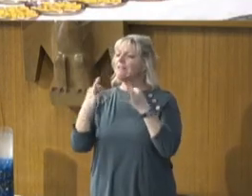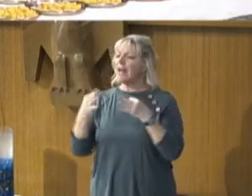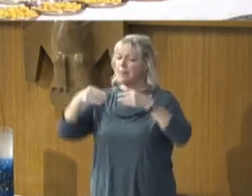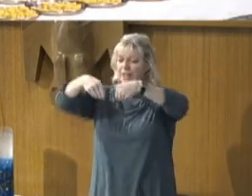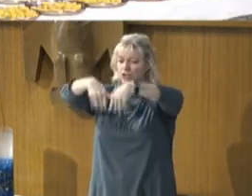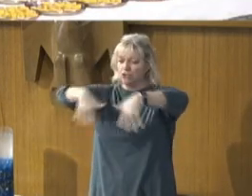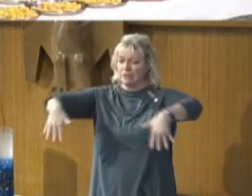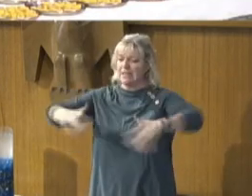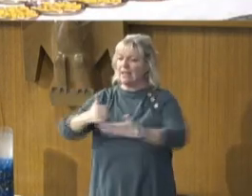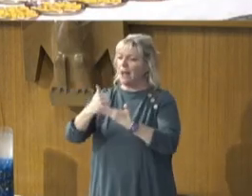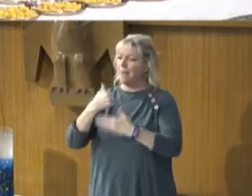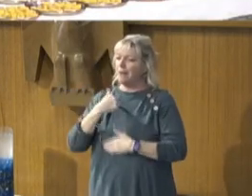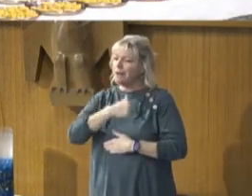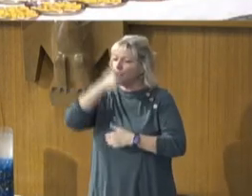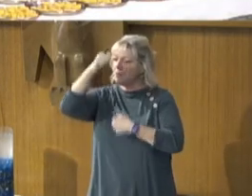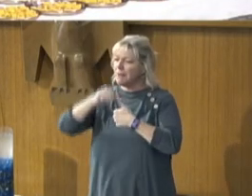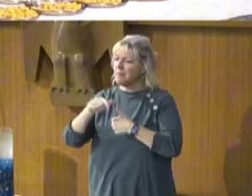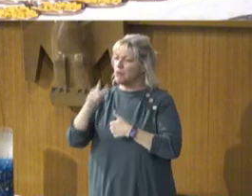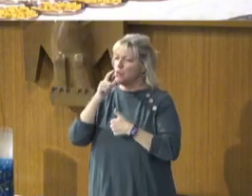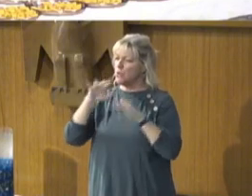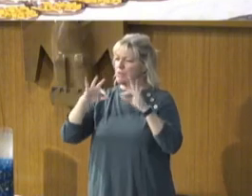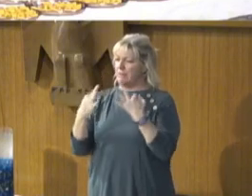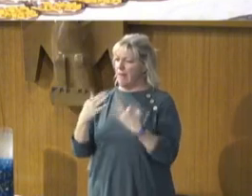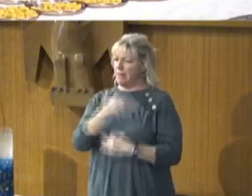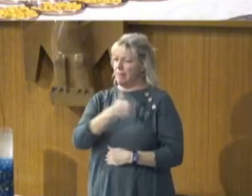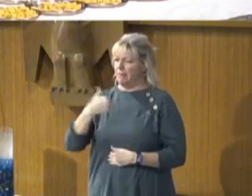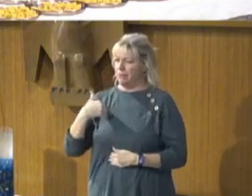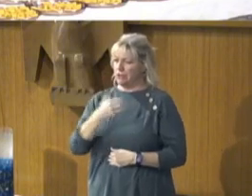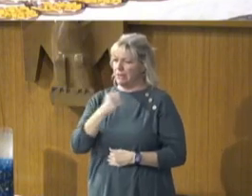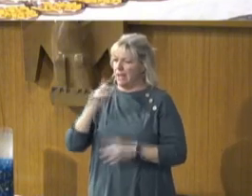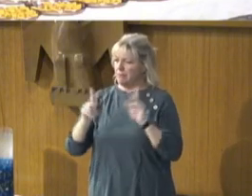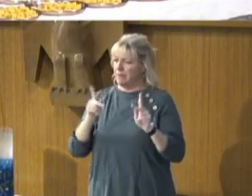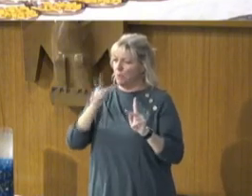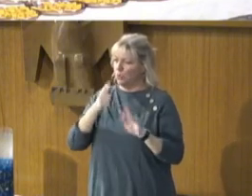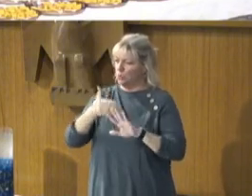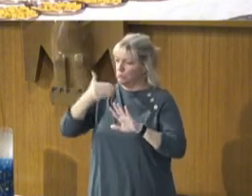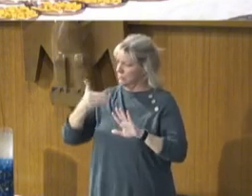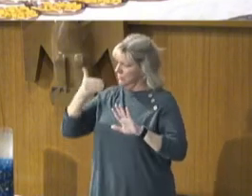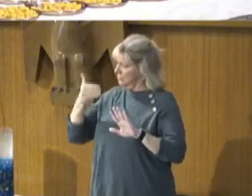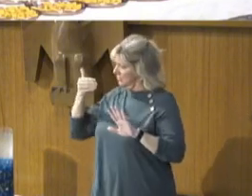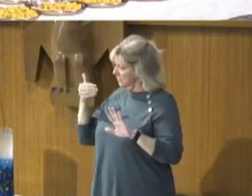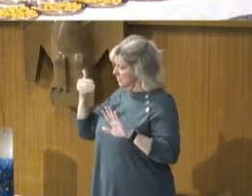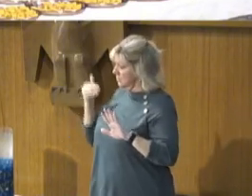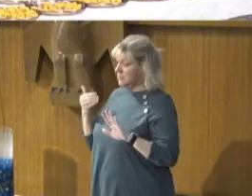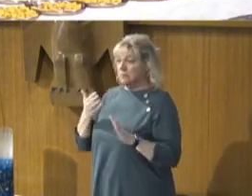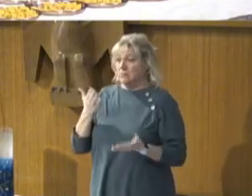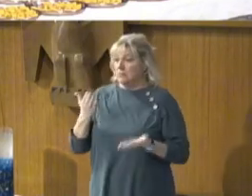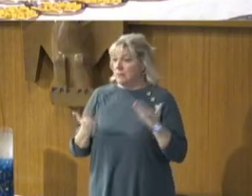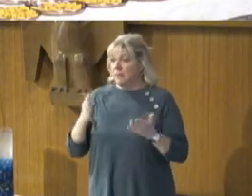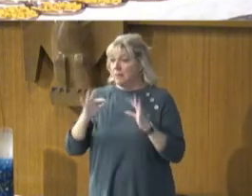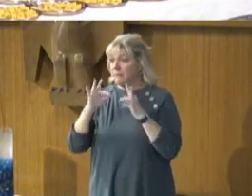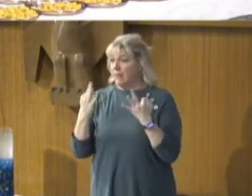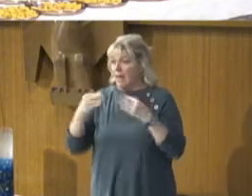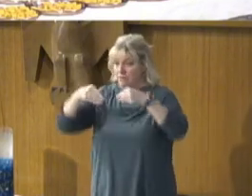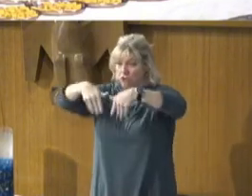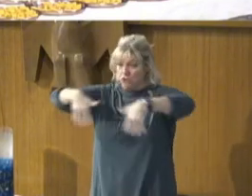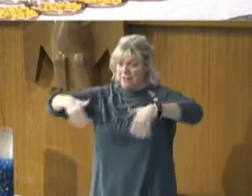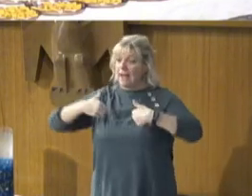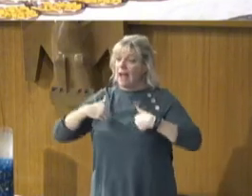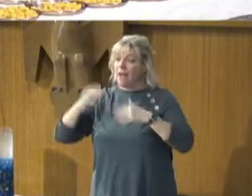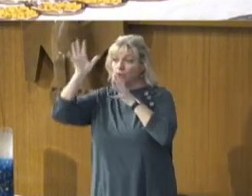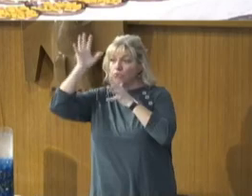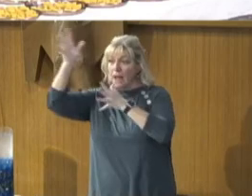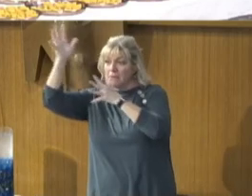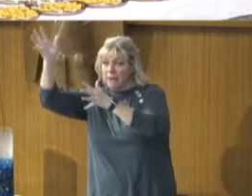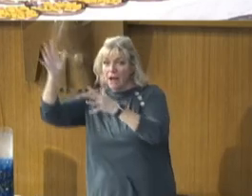the members of our family and all who came before us. In your family tree, you might have your grandparents or your